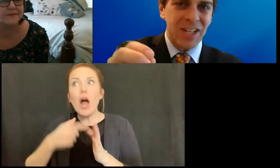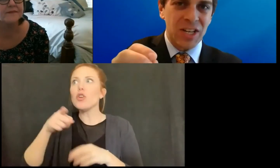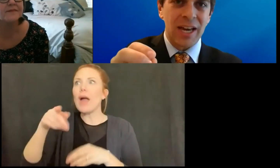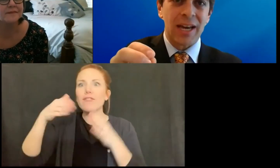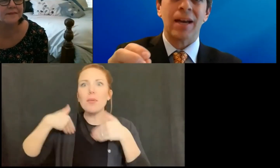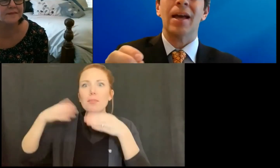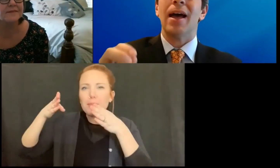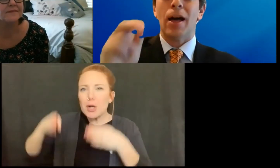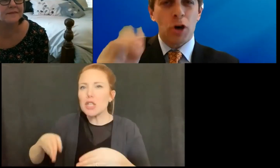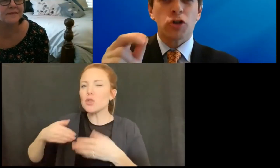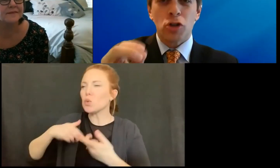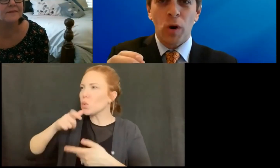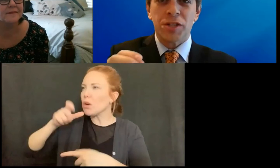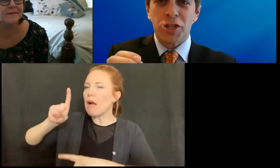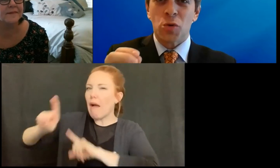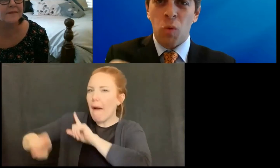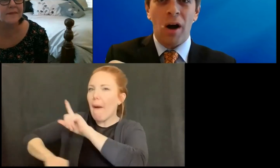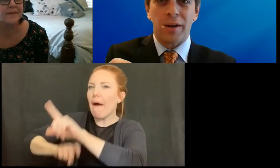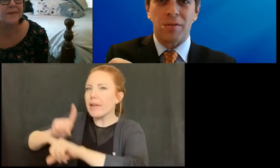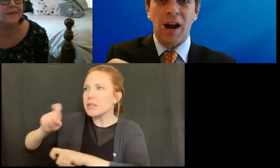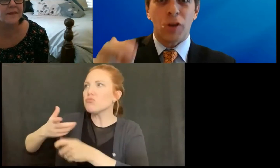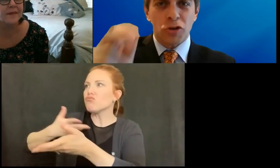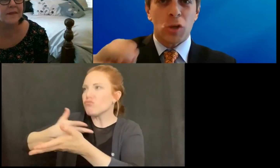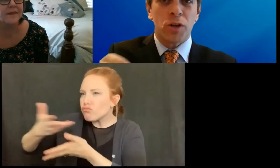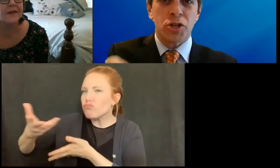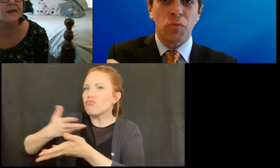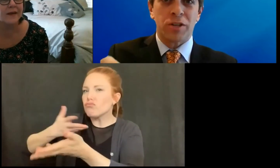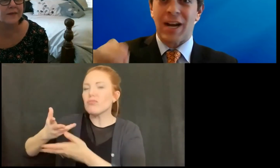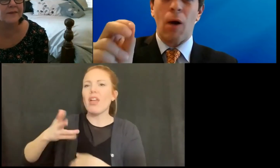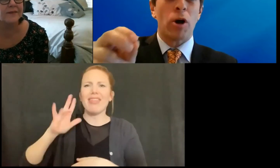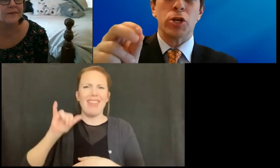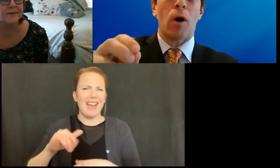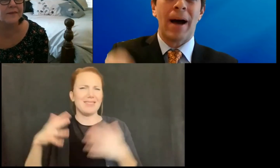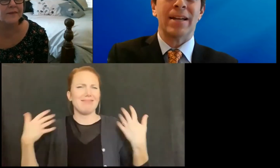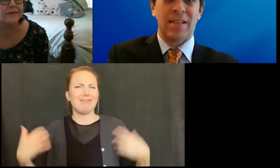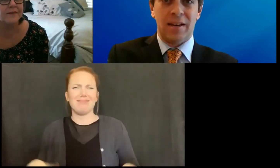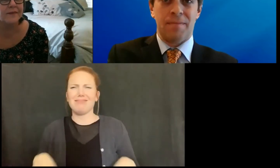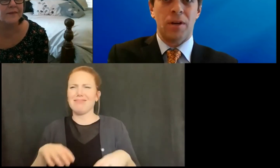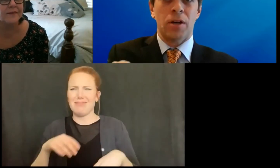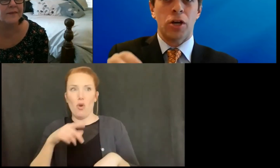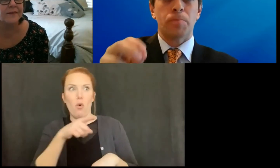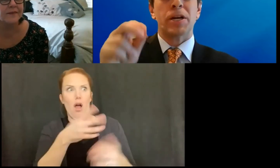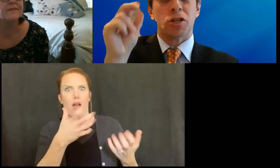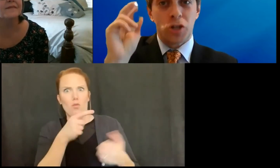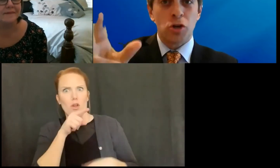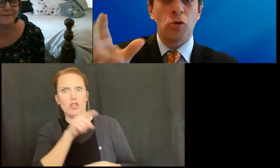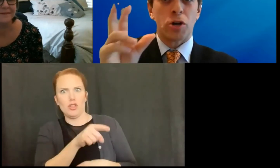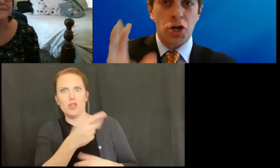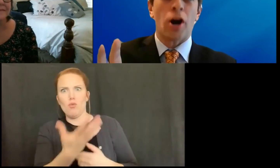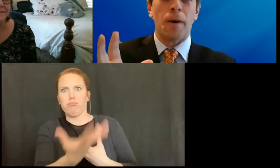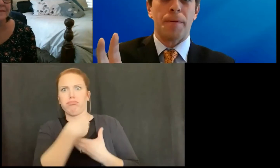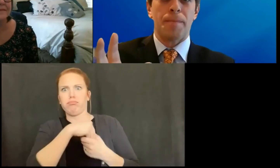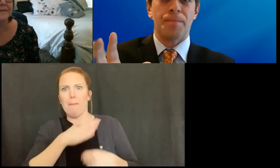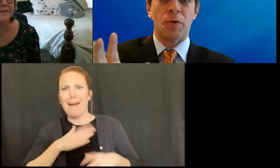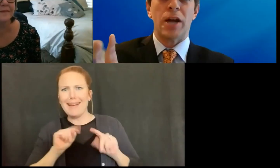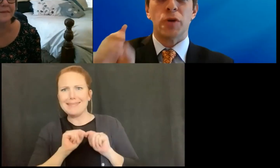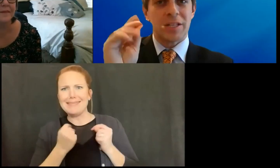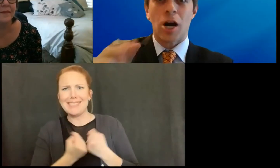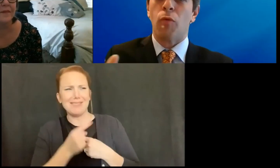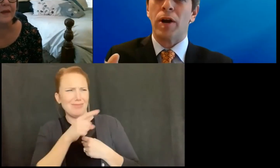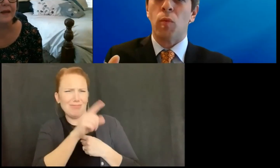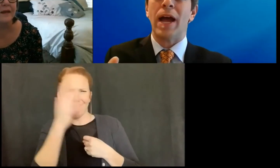and asking. And those are the ones that you want, right? Those are the ones you want. Say, I want you on my team because you are sharp,